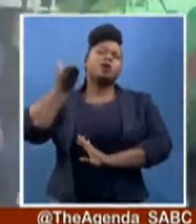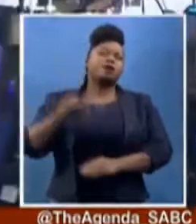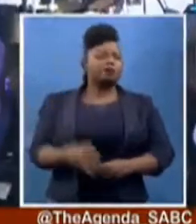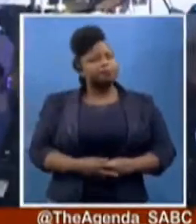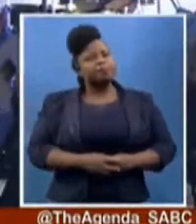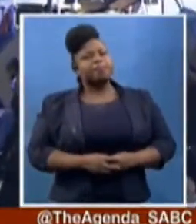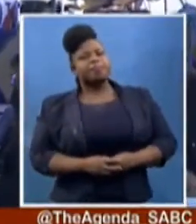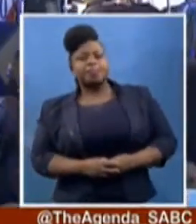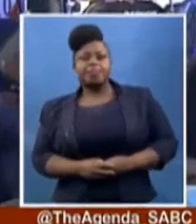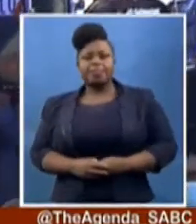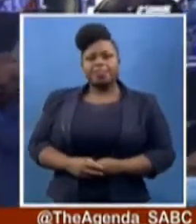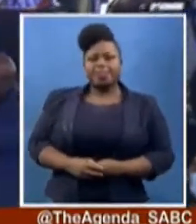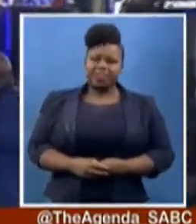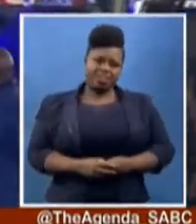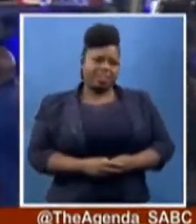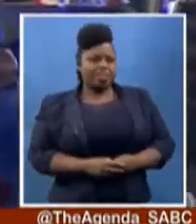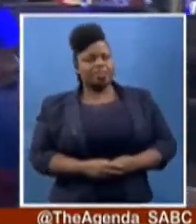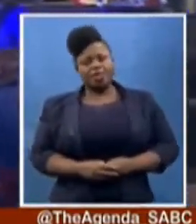Oh, hara,